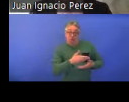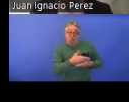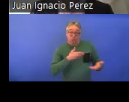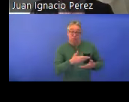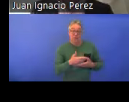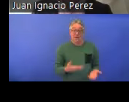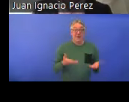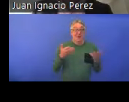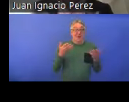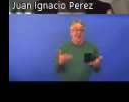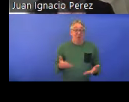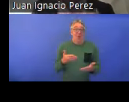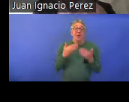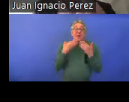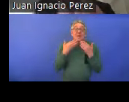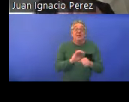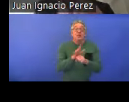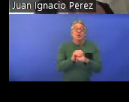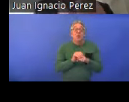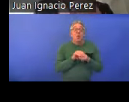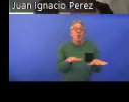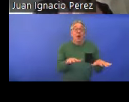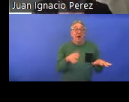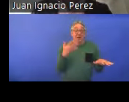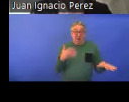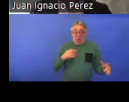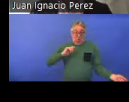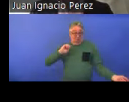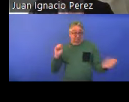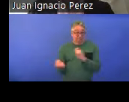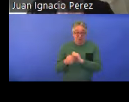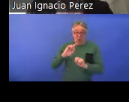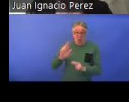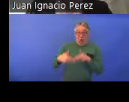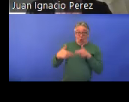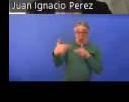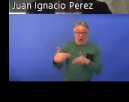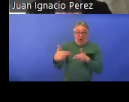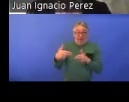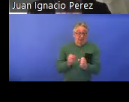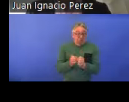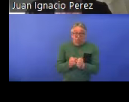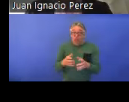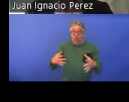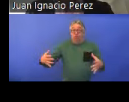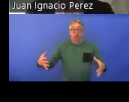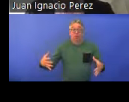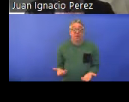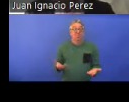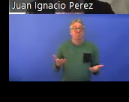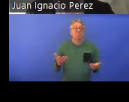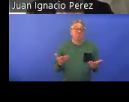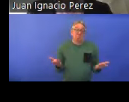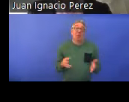online has actually created new opportunities for remote participation and exchanges with members of the